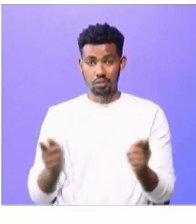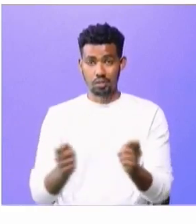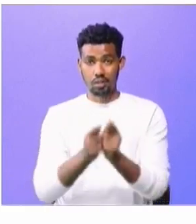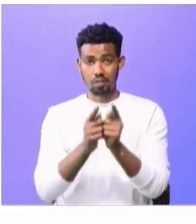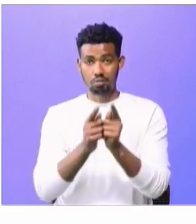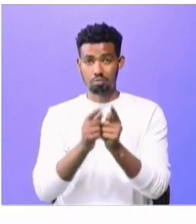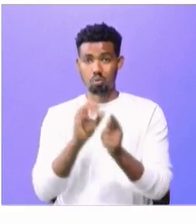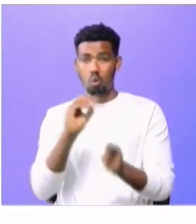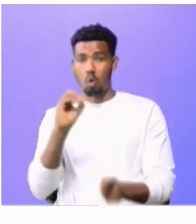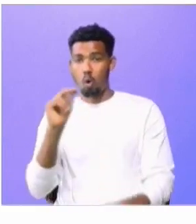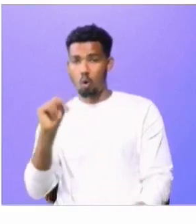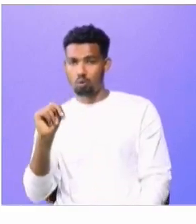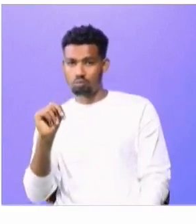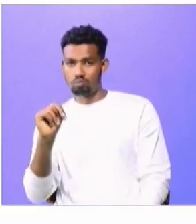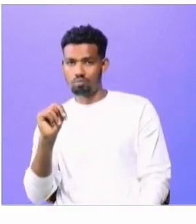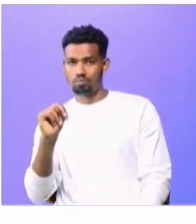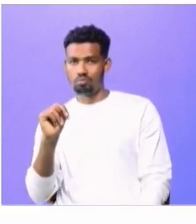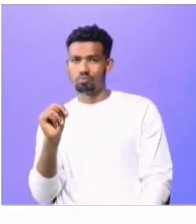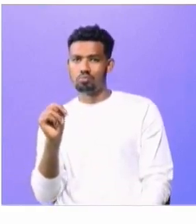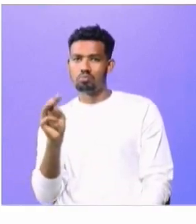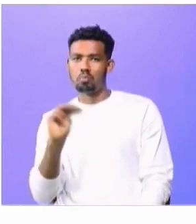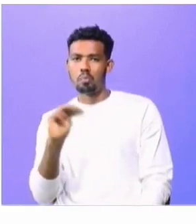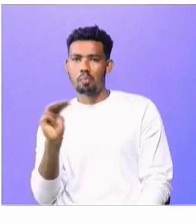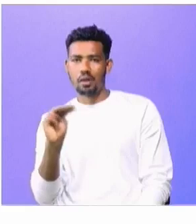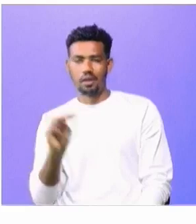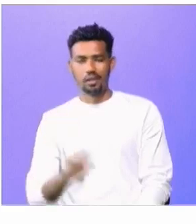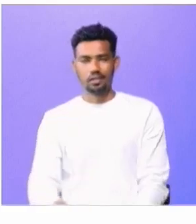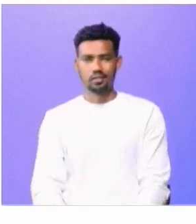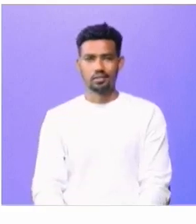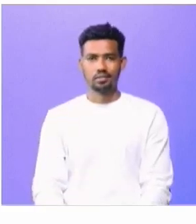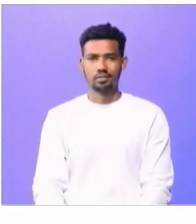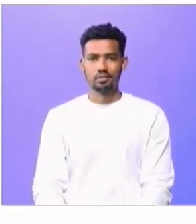on Monday.